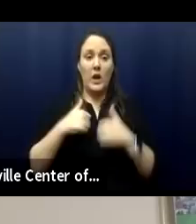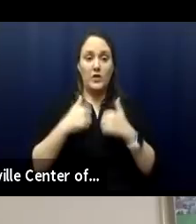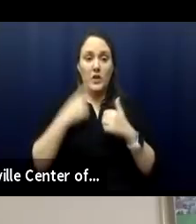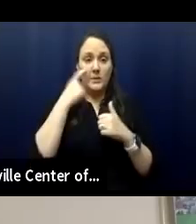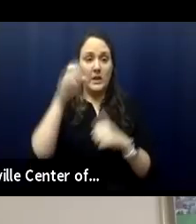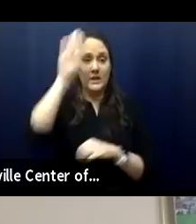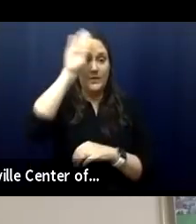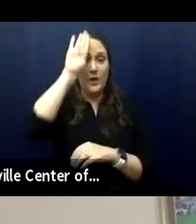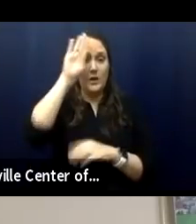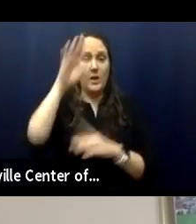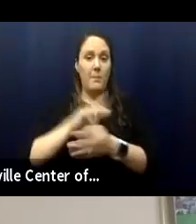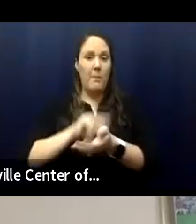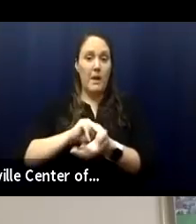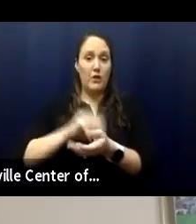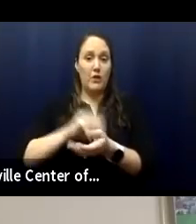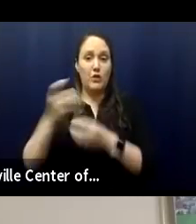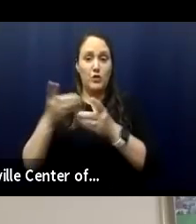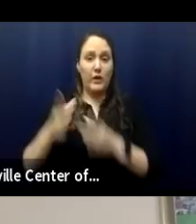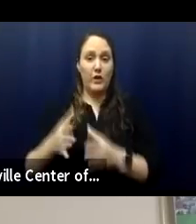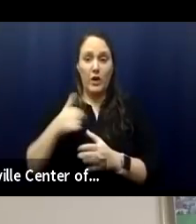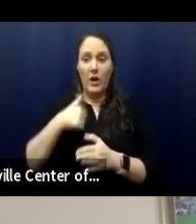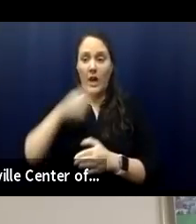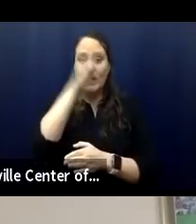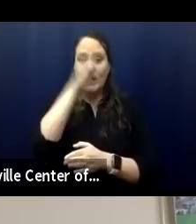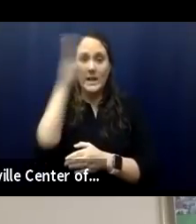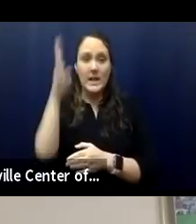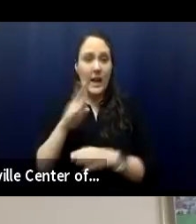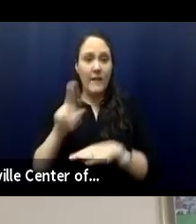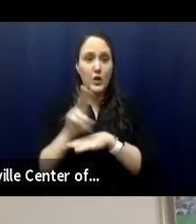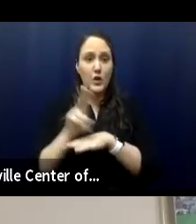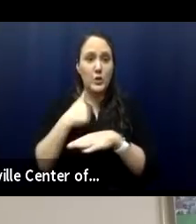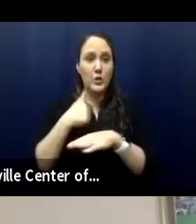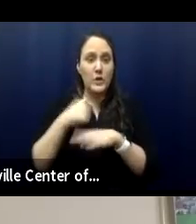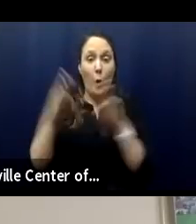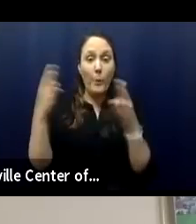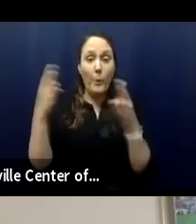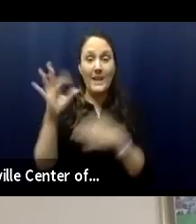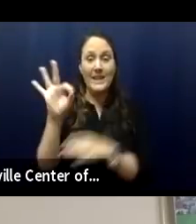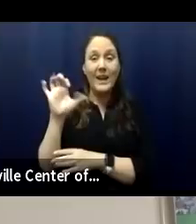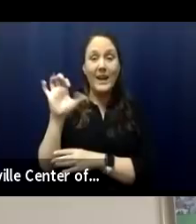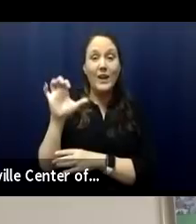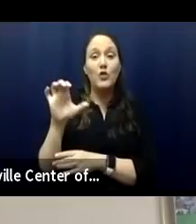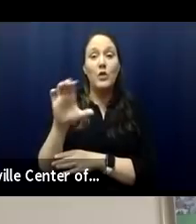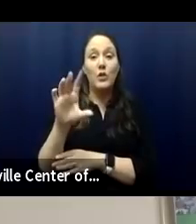never used that email. I opened it up, there were 925 emails there.